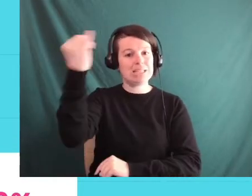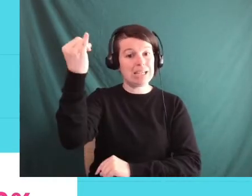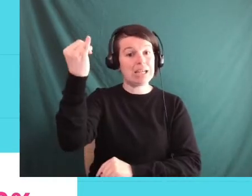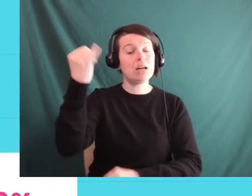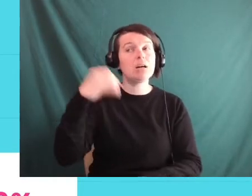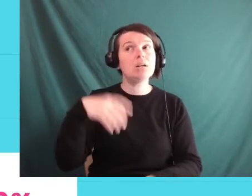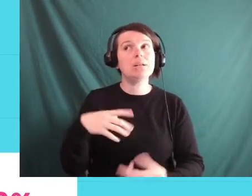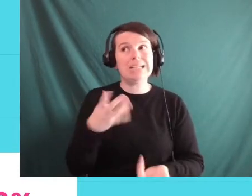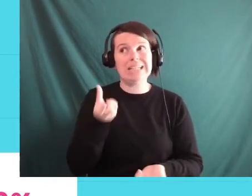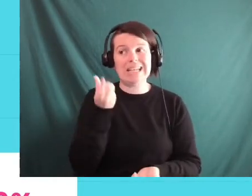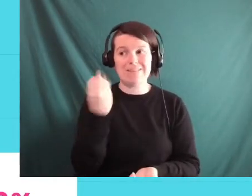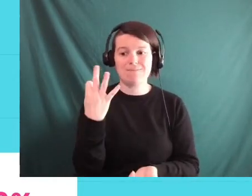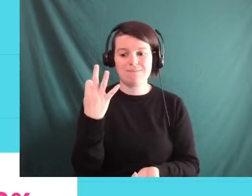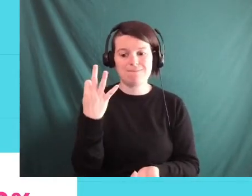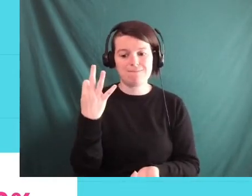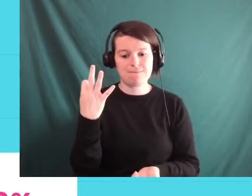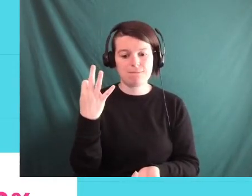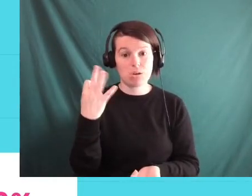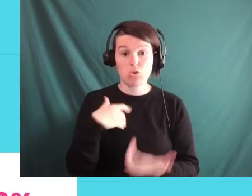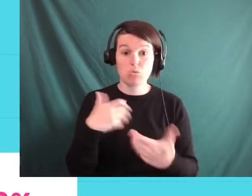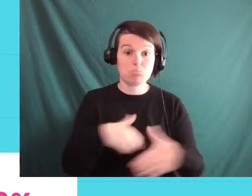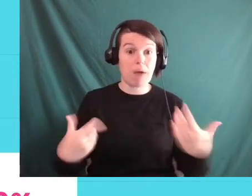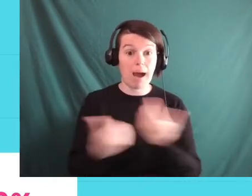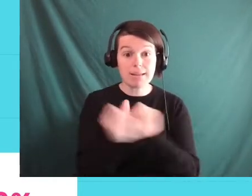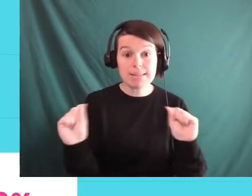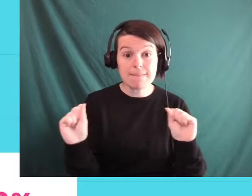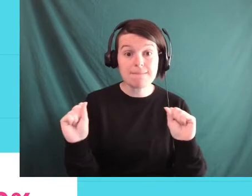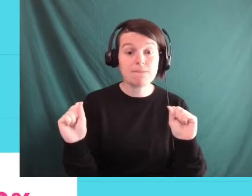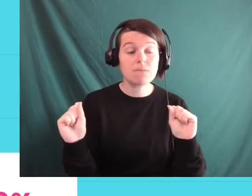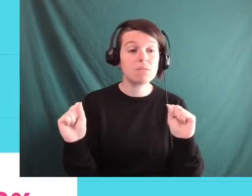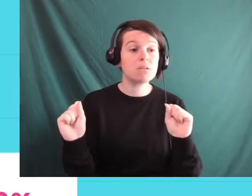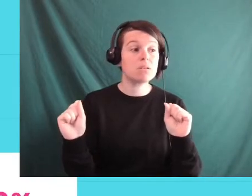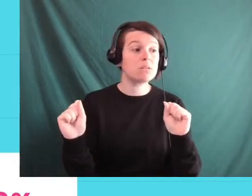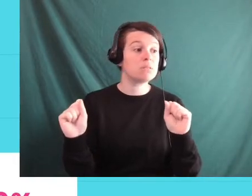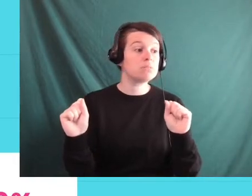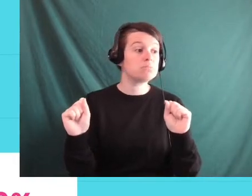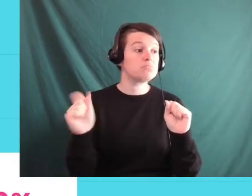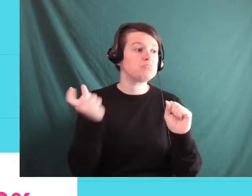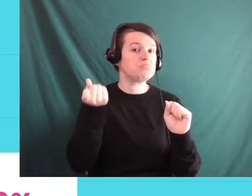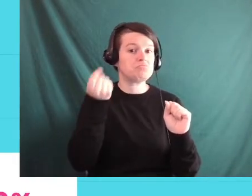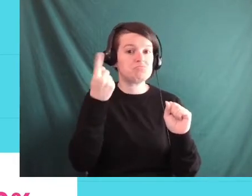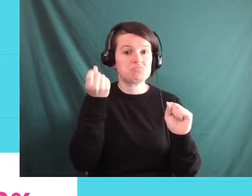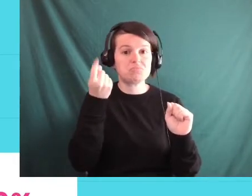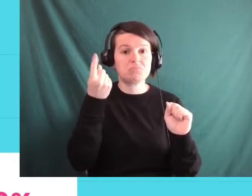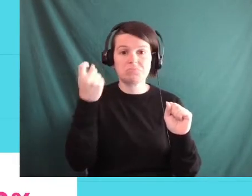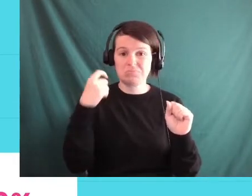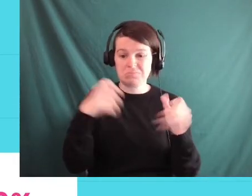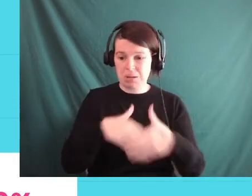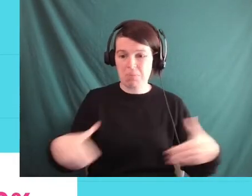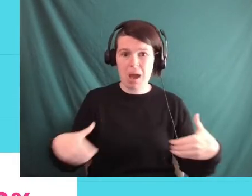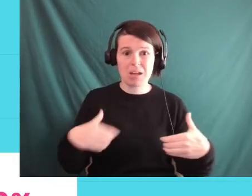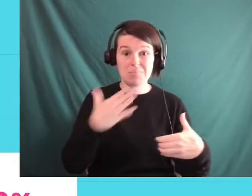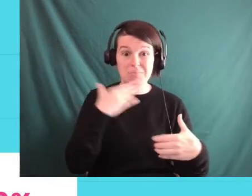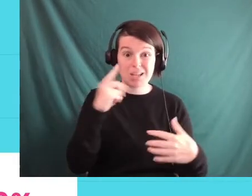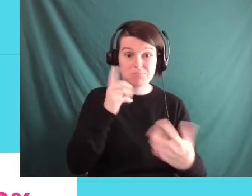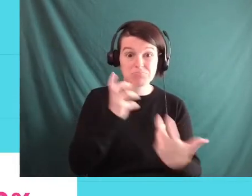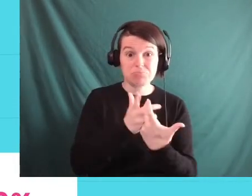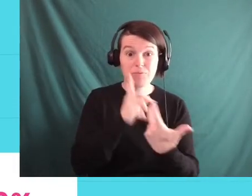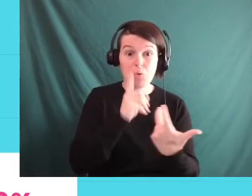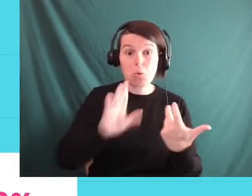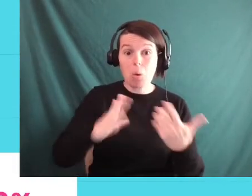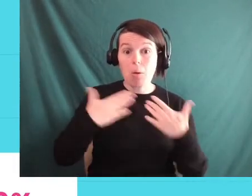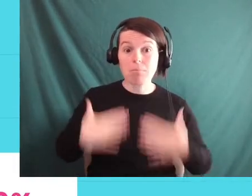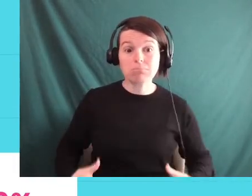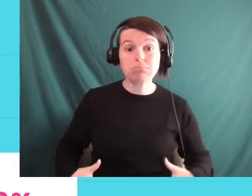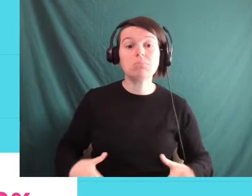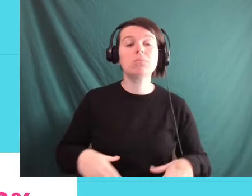you learn to bind safely and understand, what binders work best for your body, there